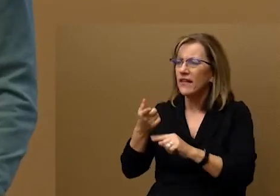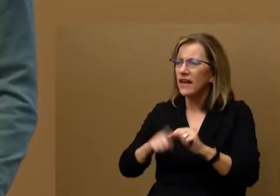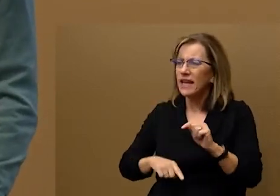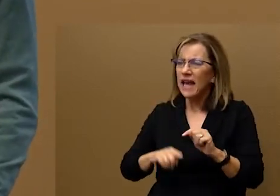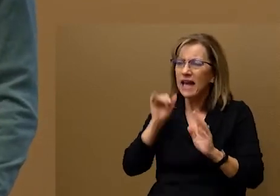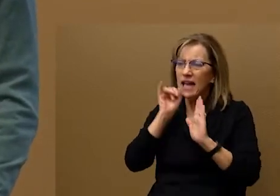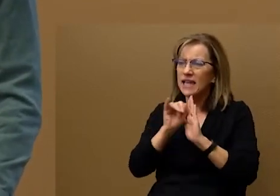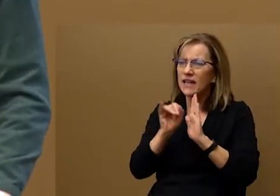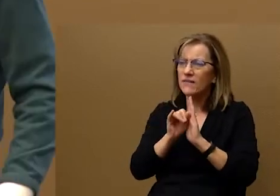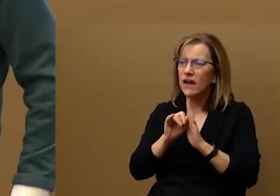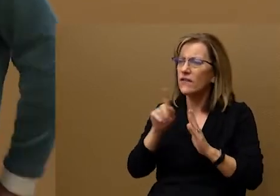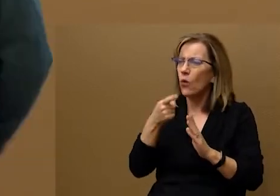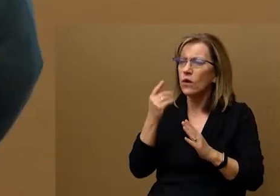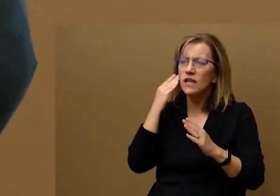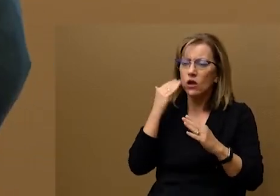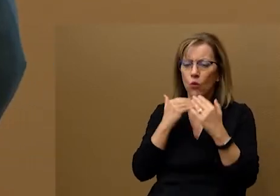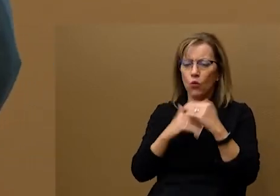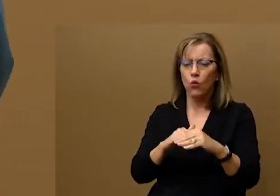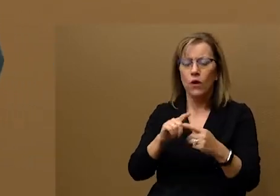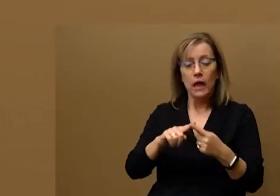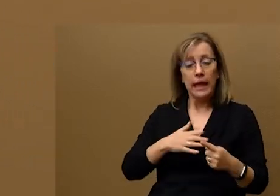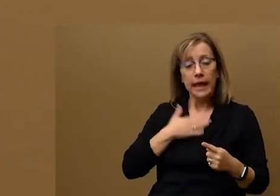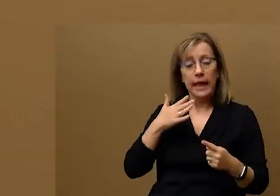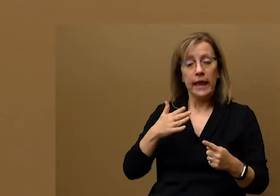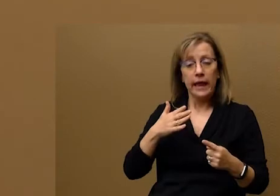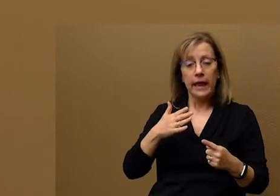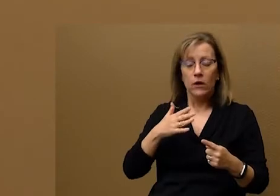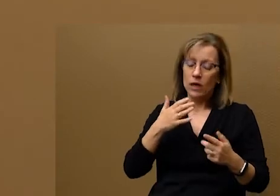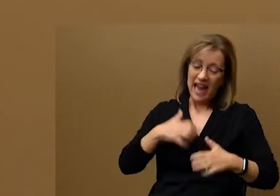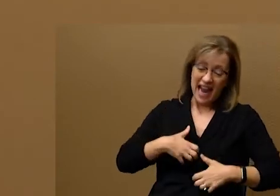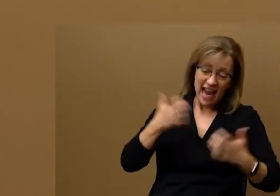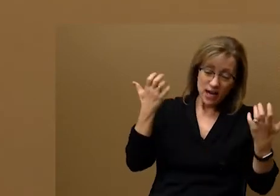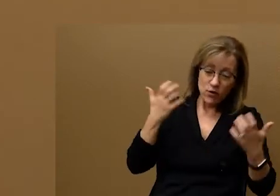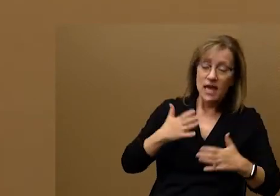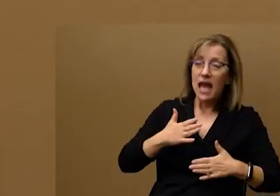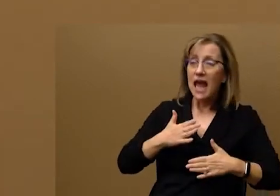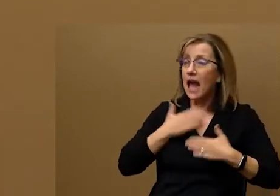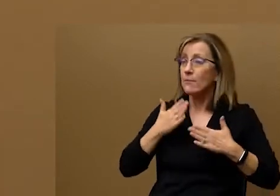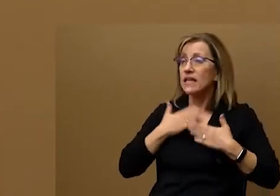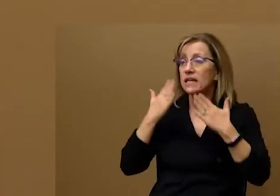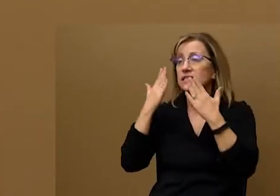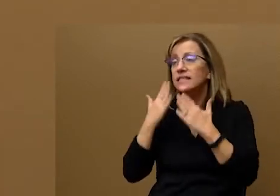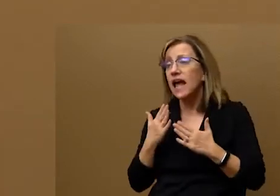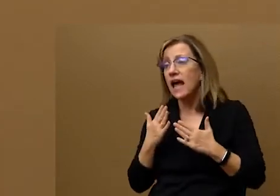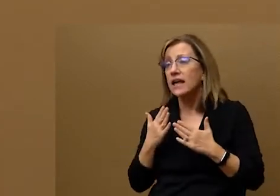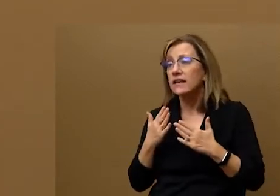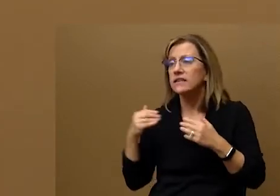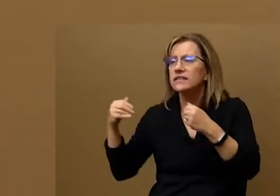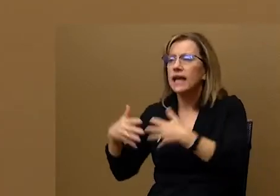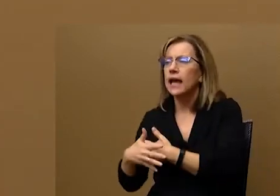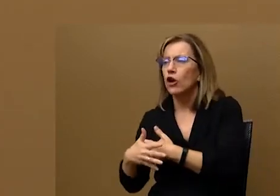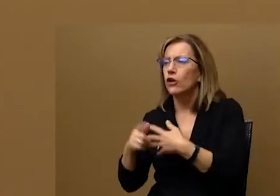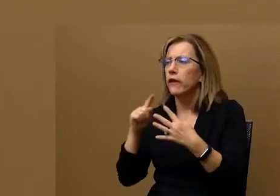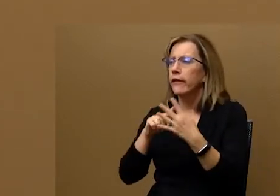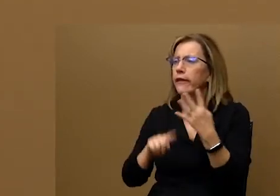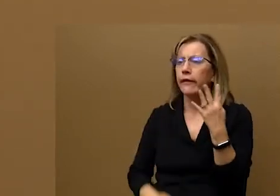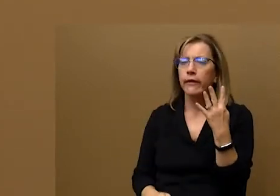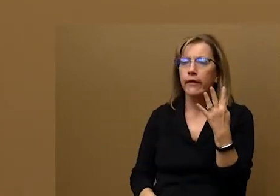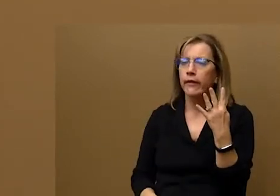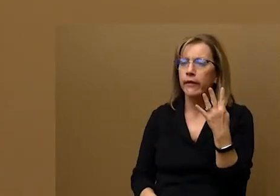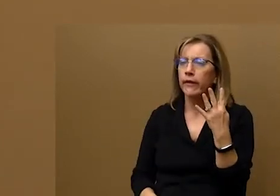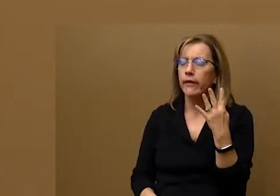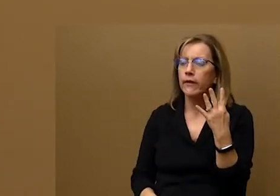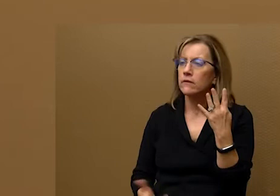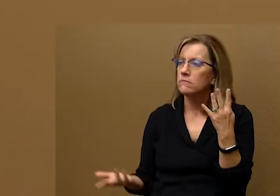They cannot identify outside of angry, happy, sad,